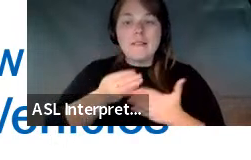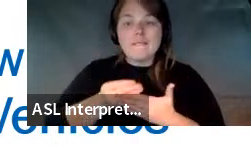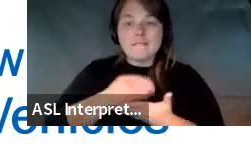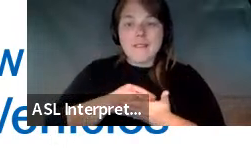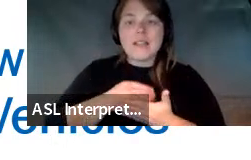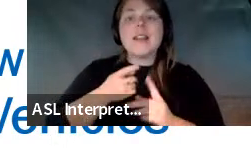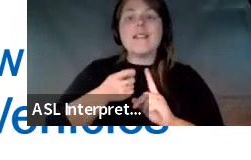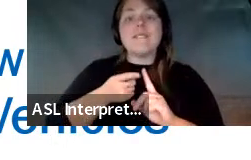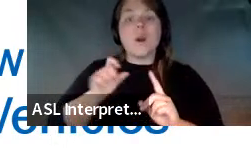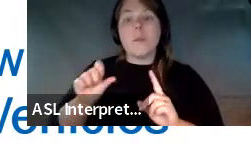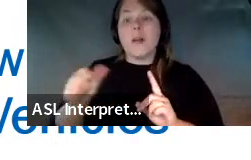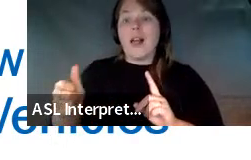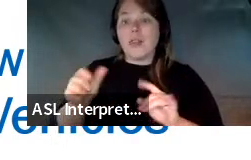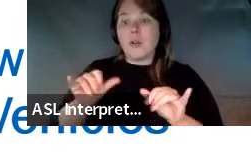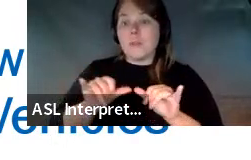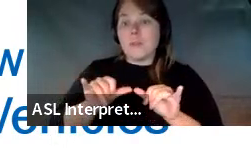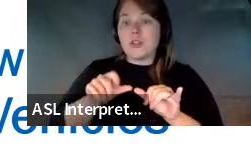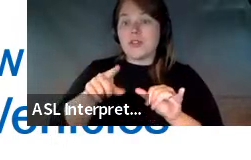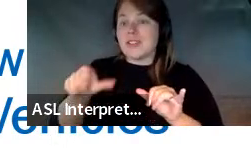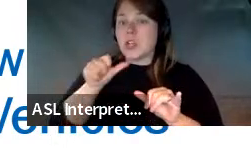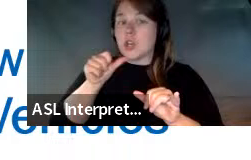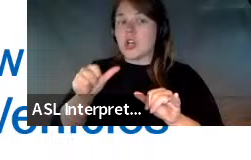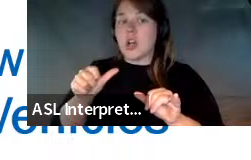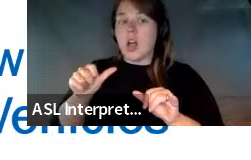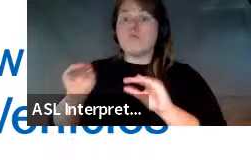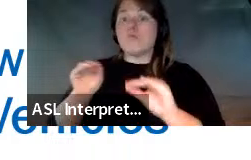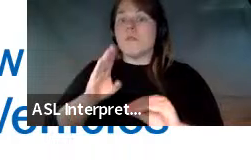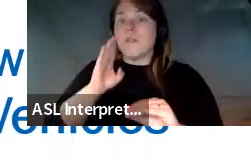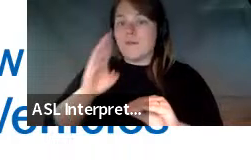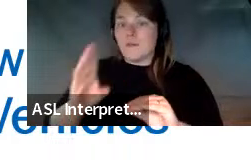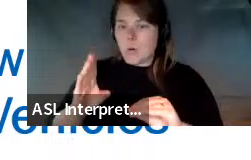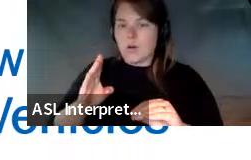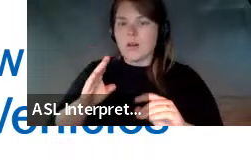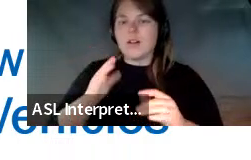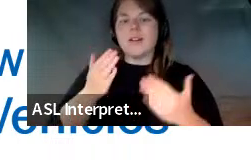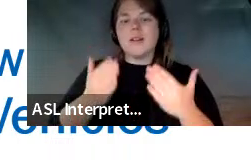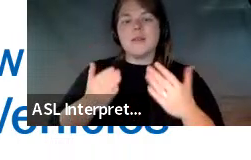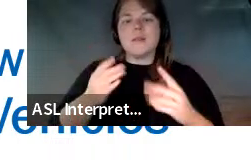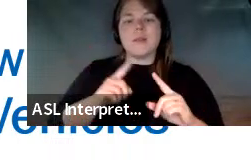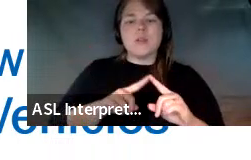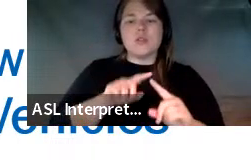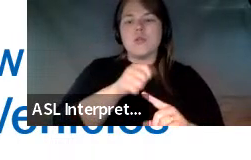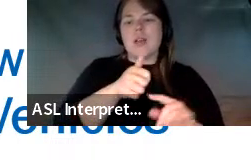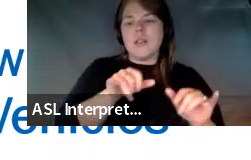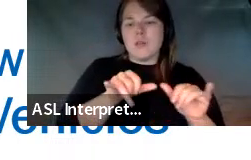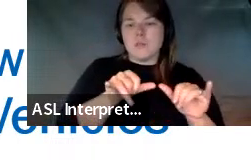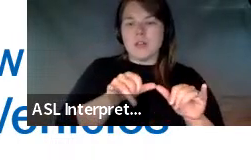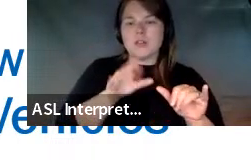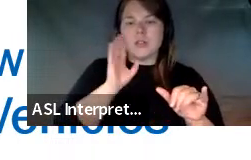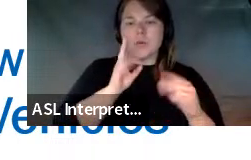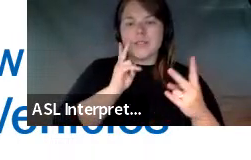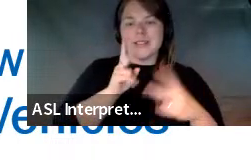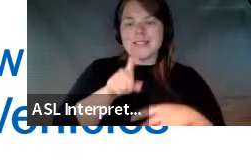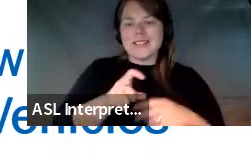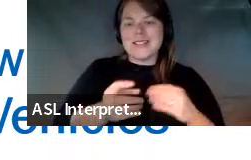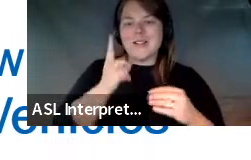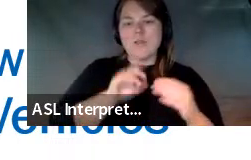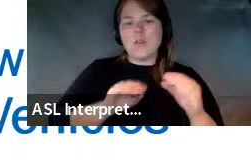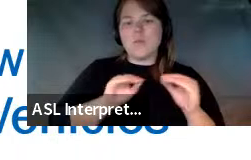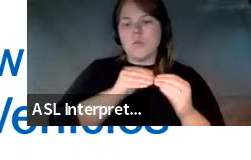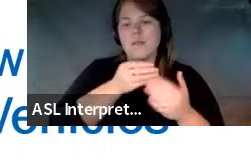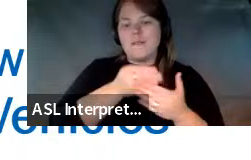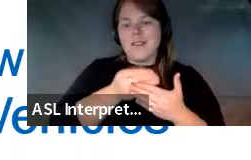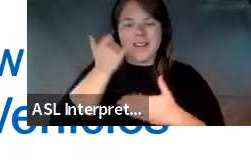measures that aren't moving forward as fast to measures that maybe we will eventually see the need for more funding, if that makes